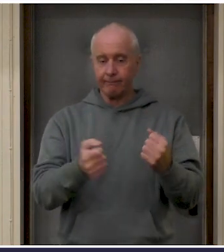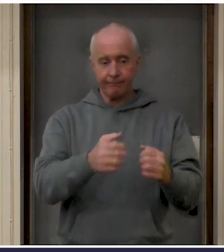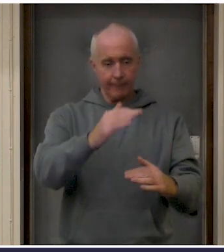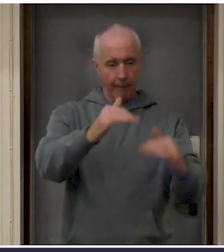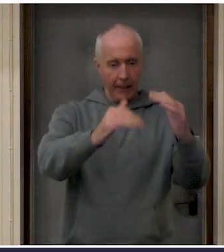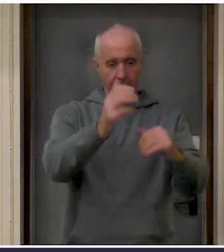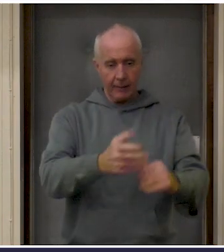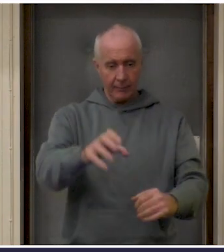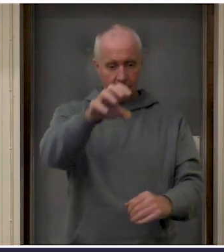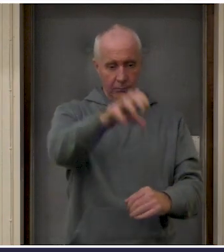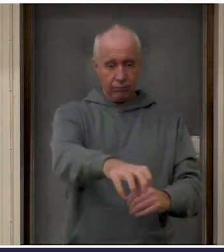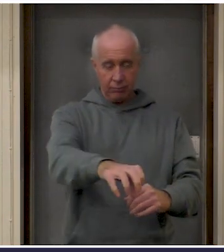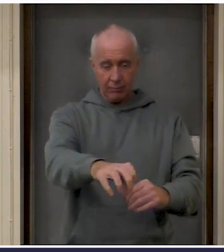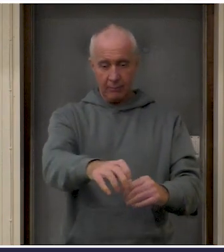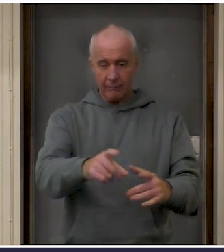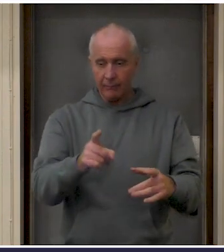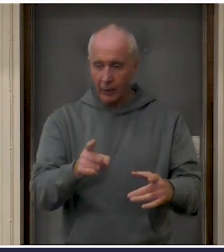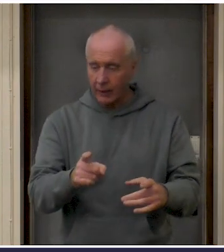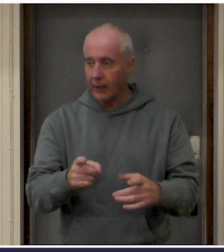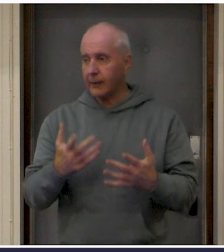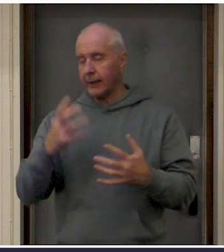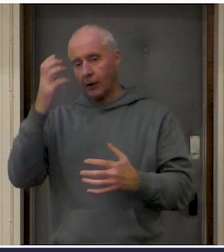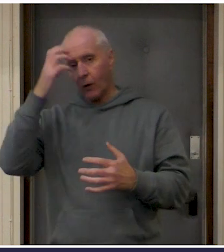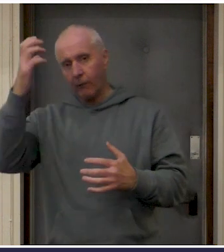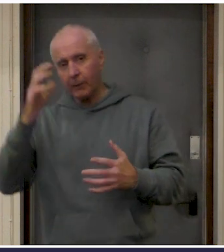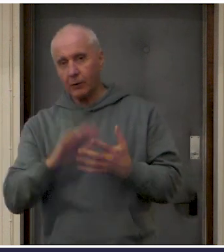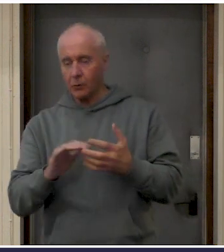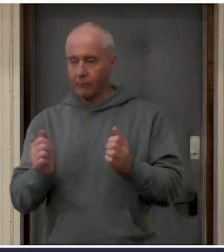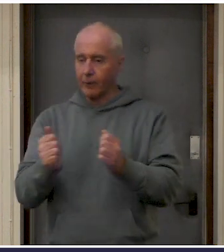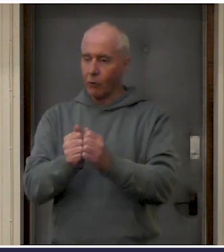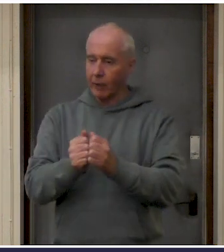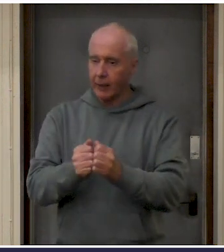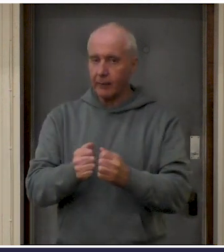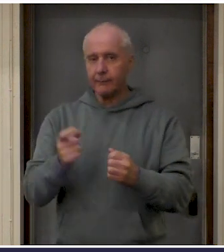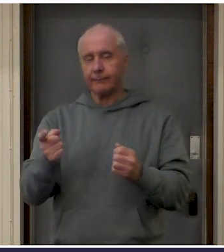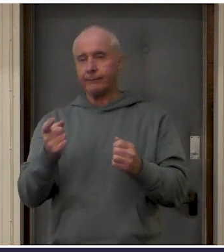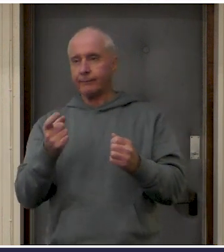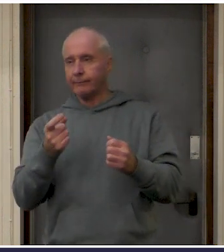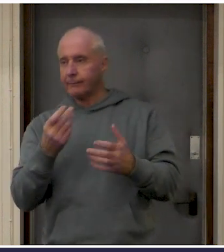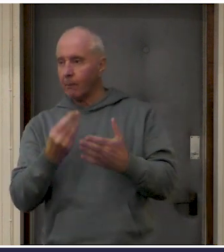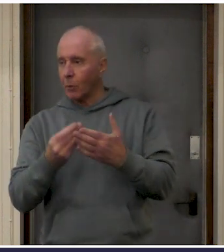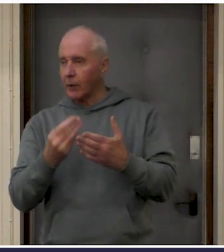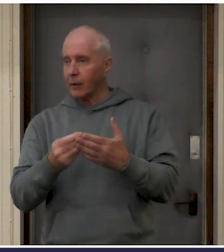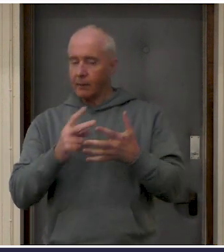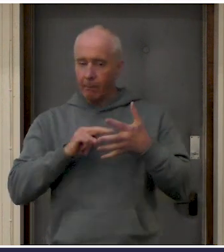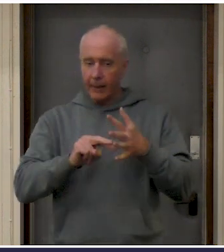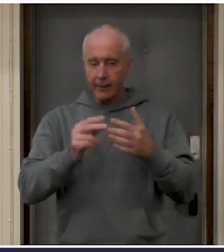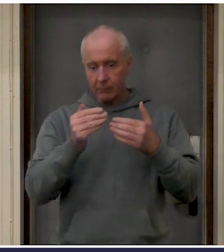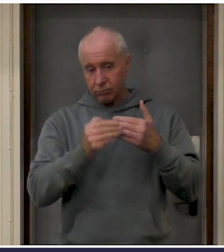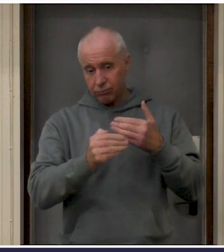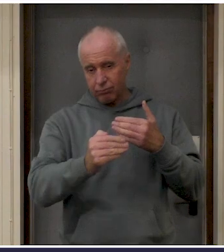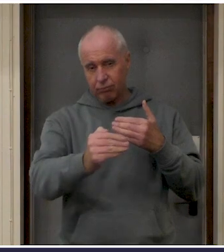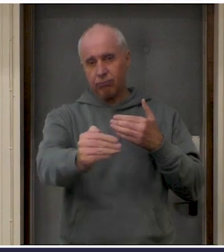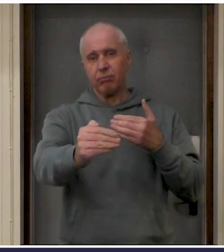take a long time, and so you need entities like governments that can take levels of risk and have long planning horizons to a